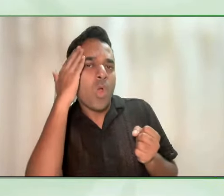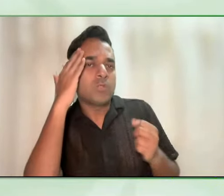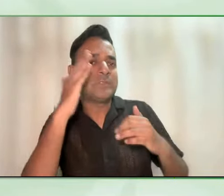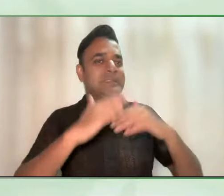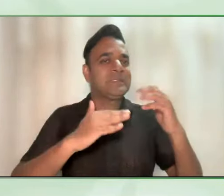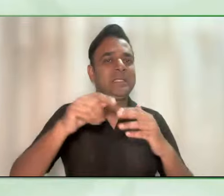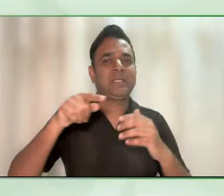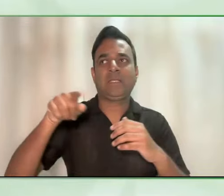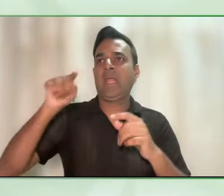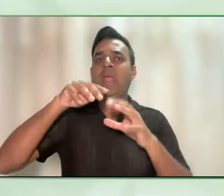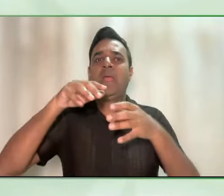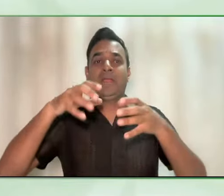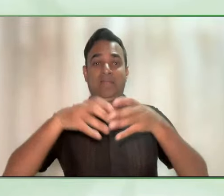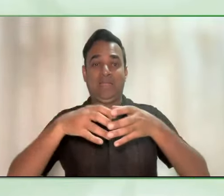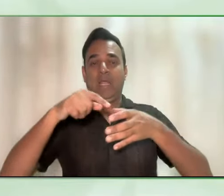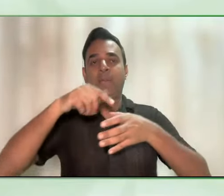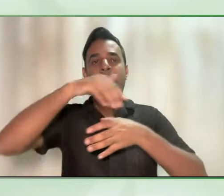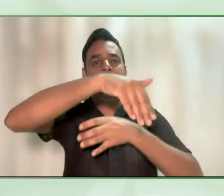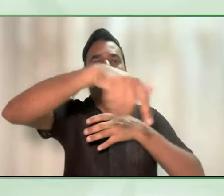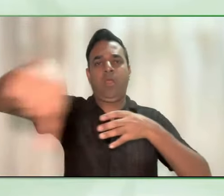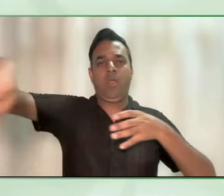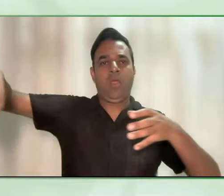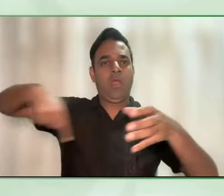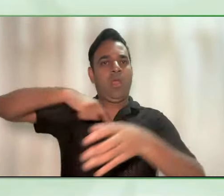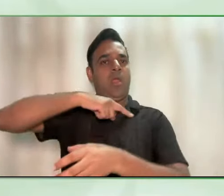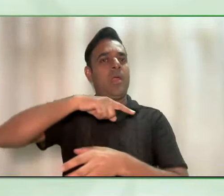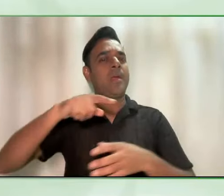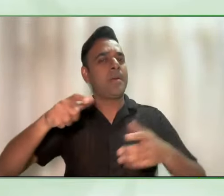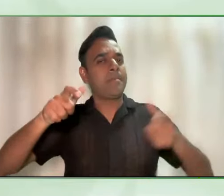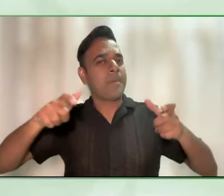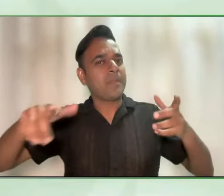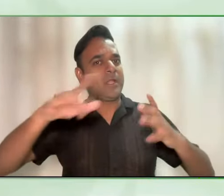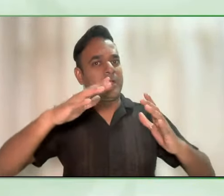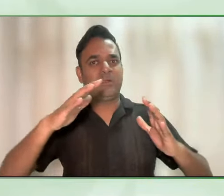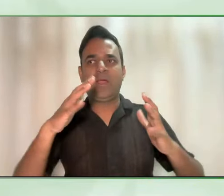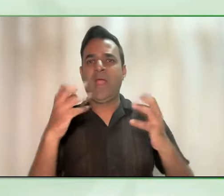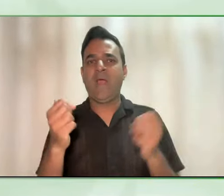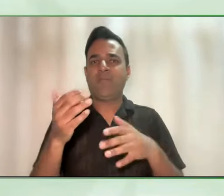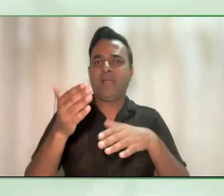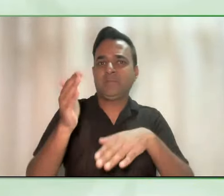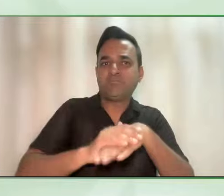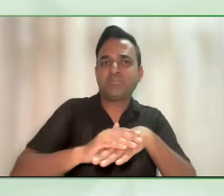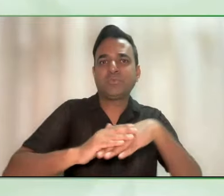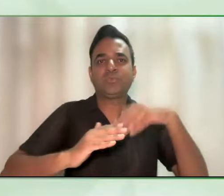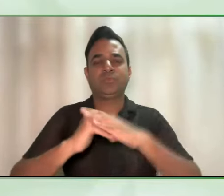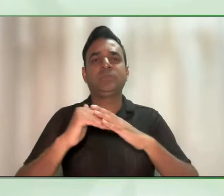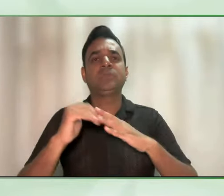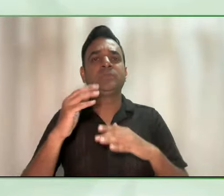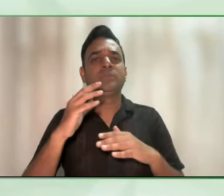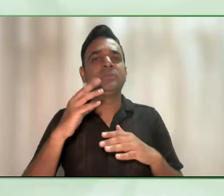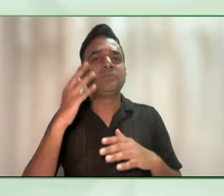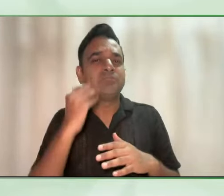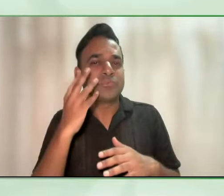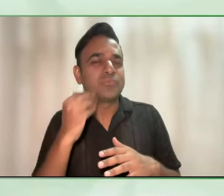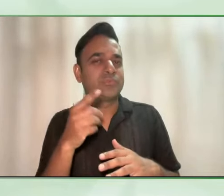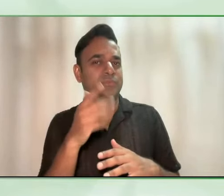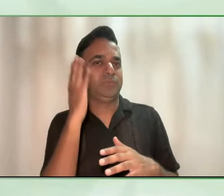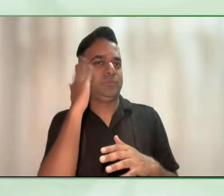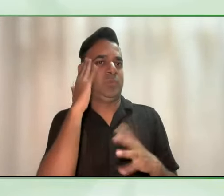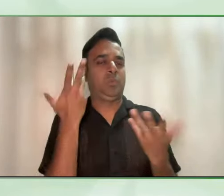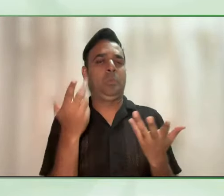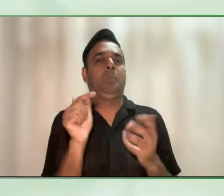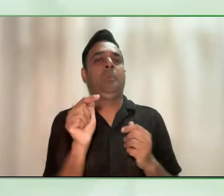were asked about the importance of ICT in their work context. The results shows that there is a strong